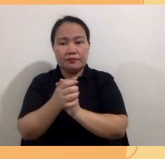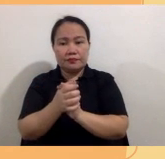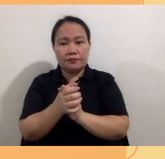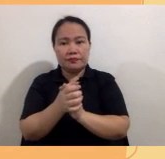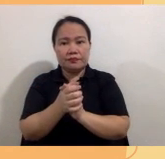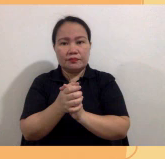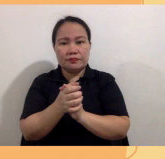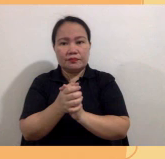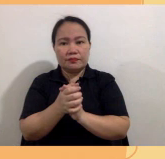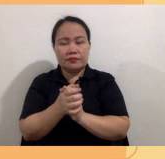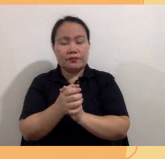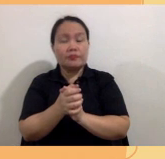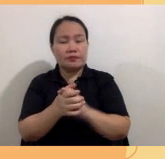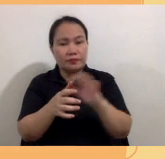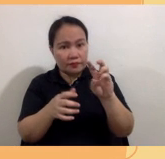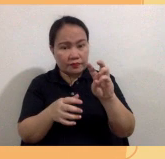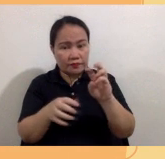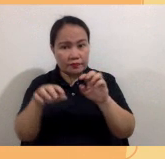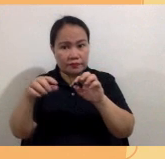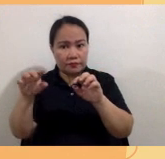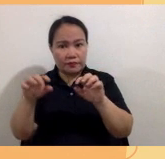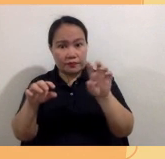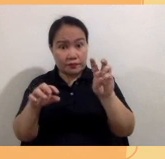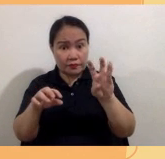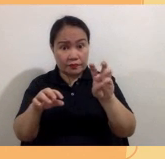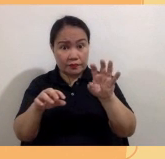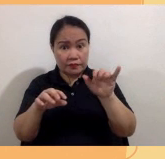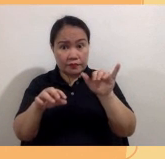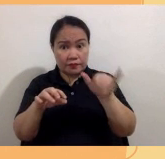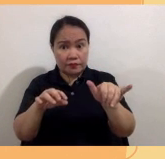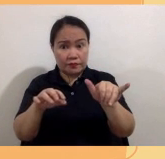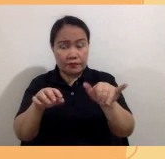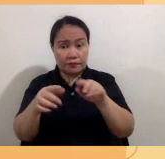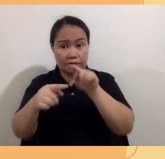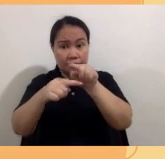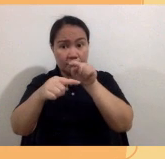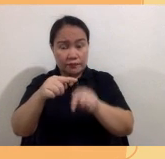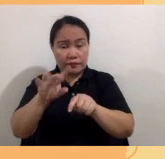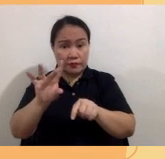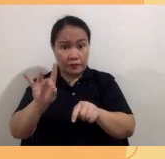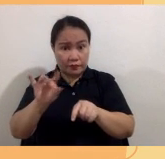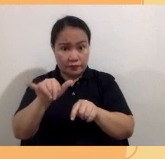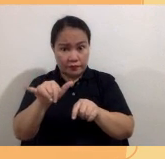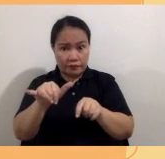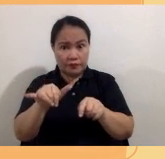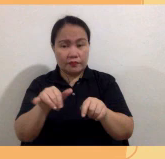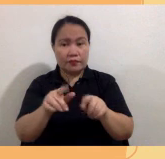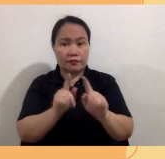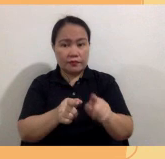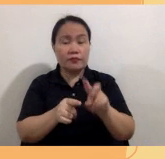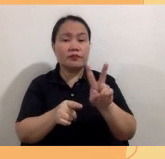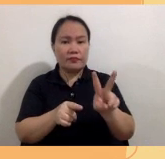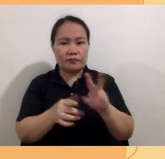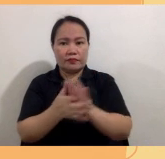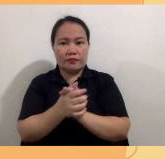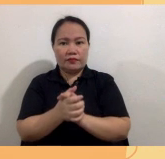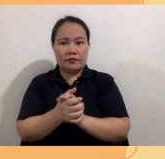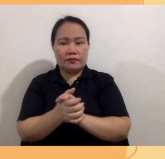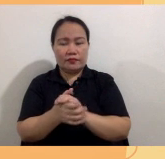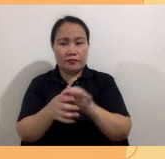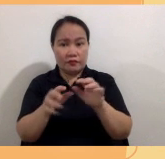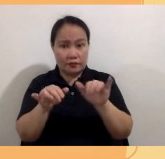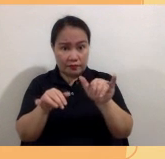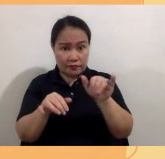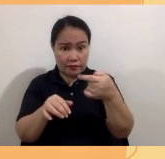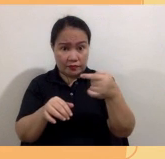times negative 2. That is negative 16y. So, copy the denominator. We can now cancel y minus